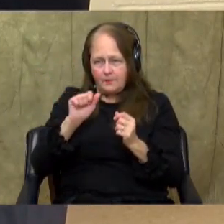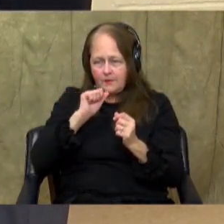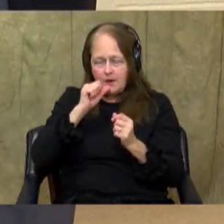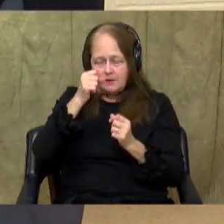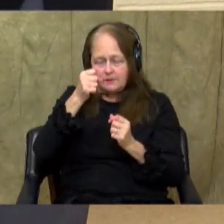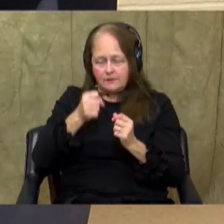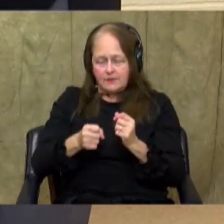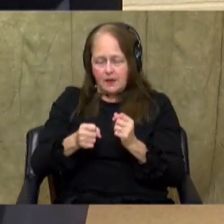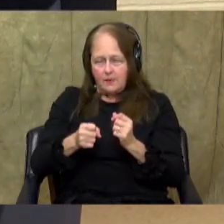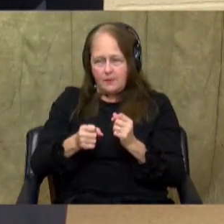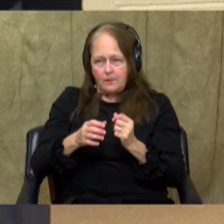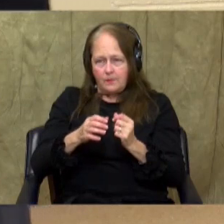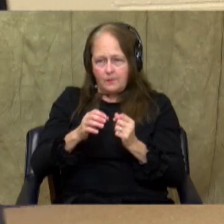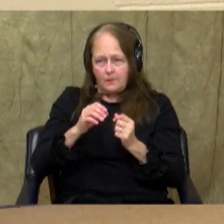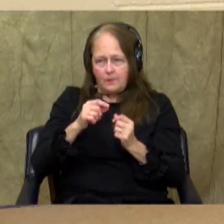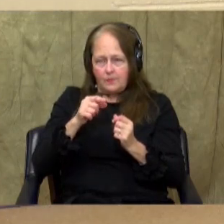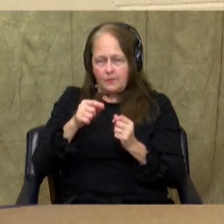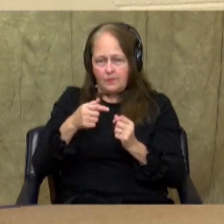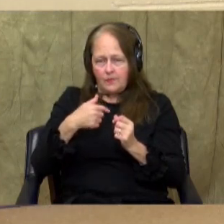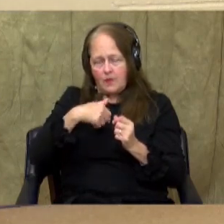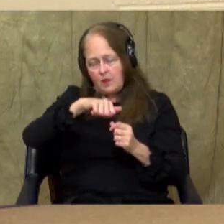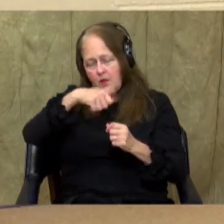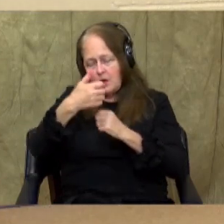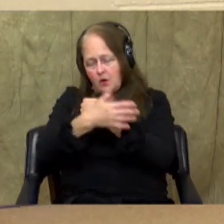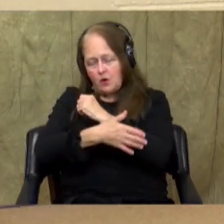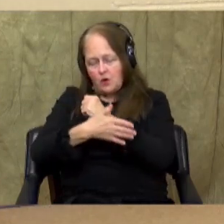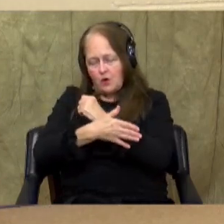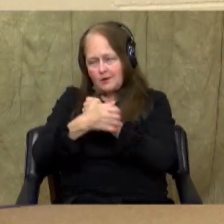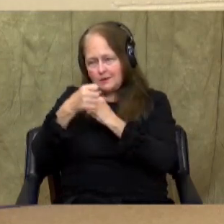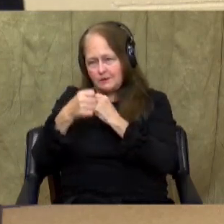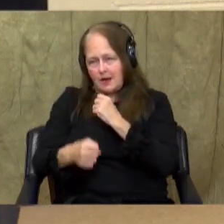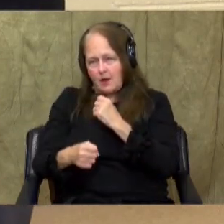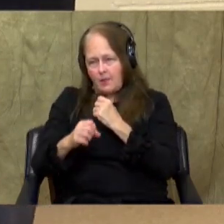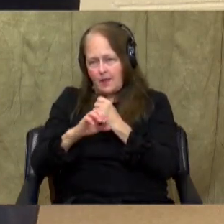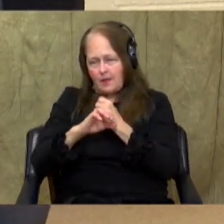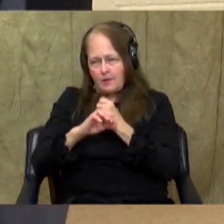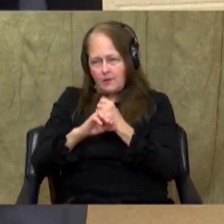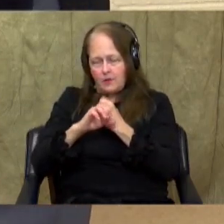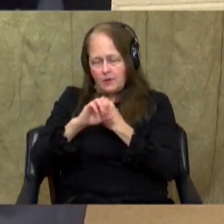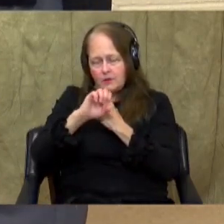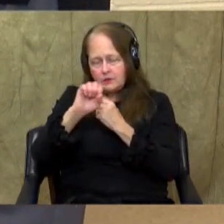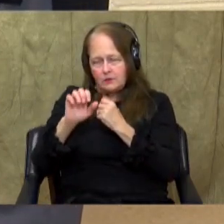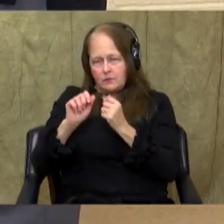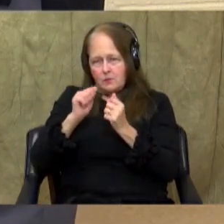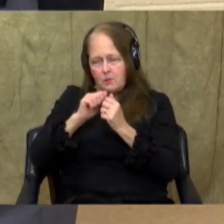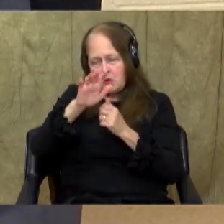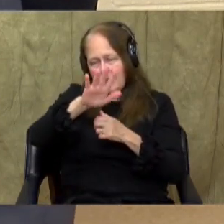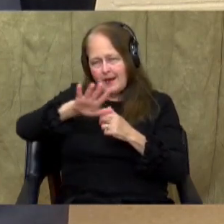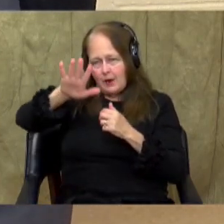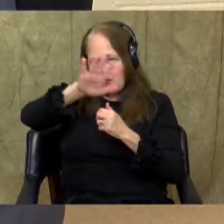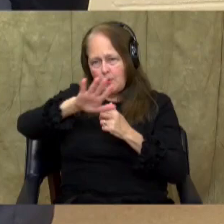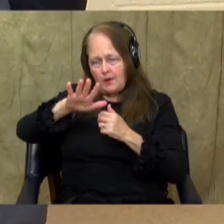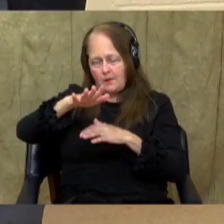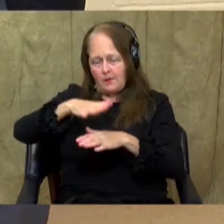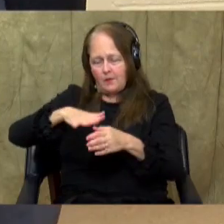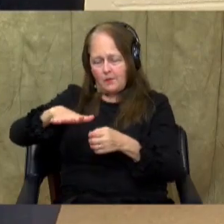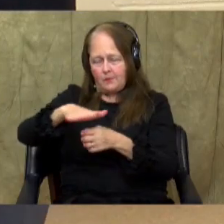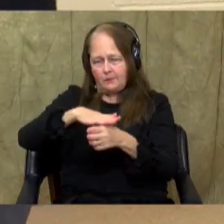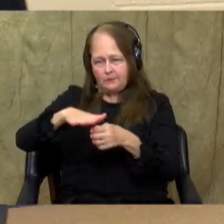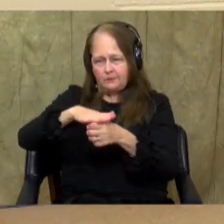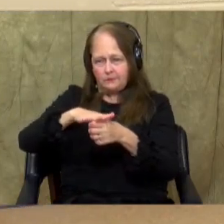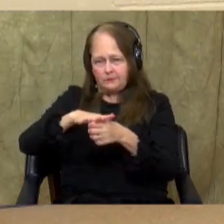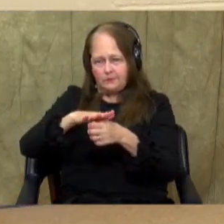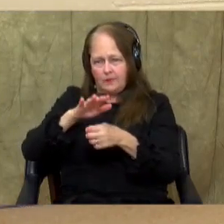South Africa because we know that there is a country named South Africa. So Southern is more reflective of the region. So in Southern Africa, we